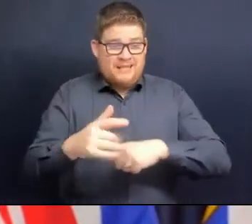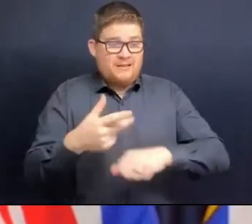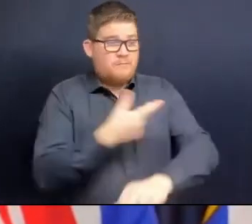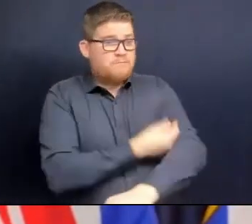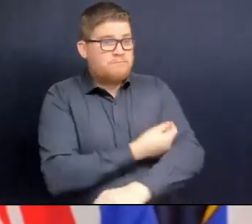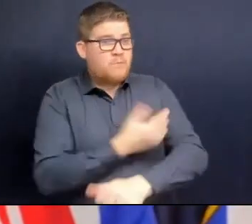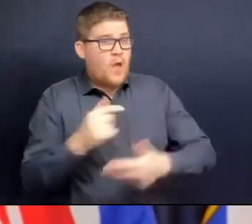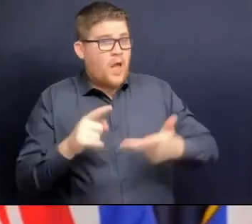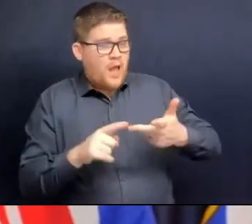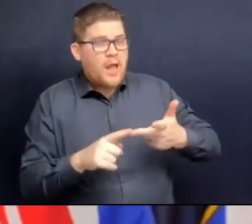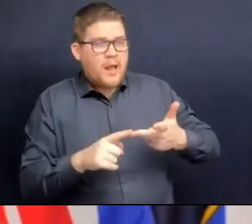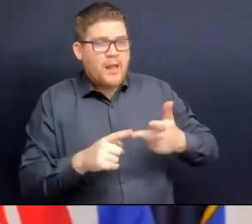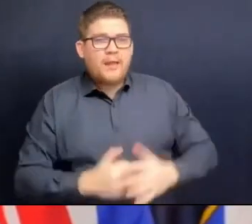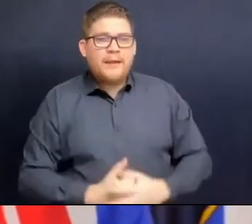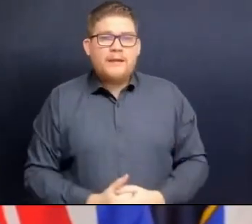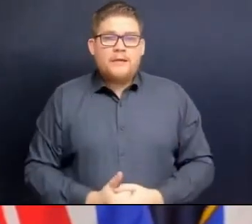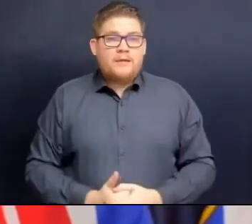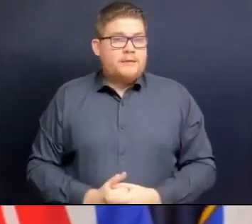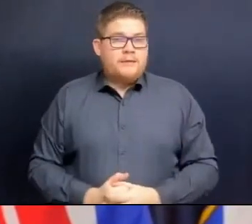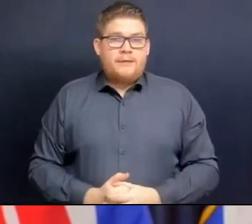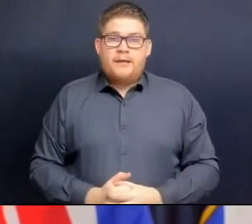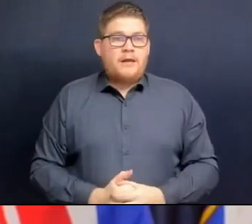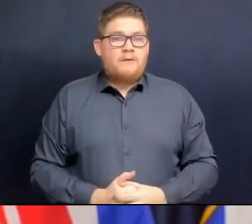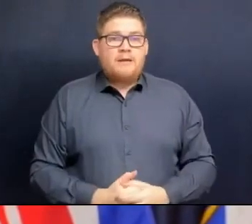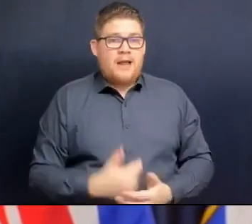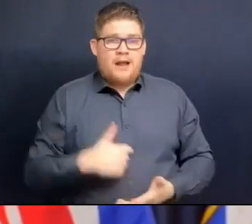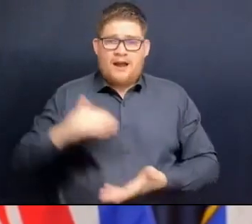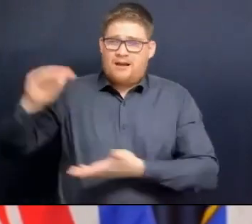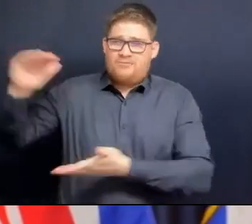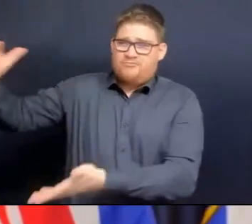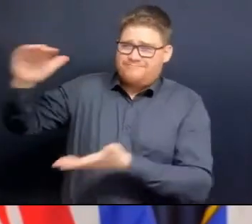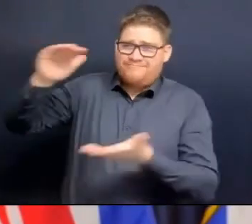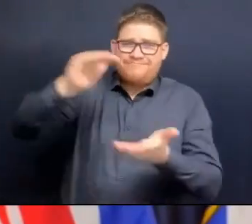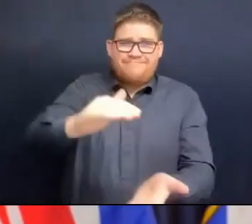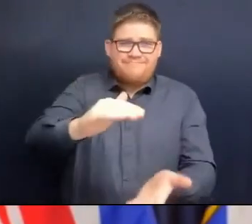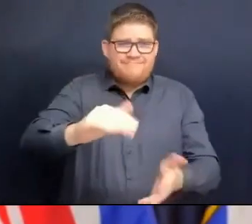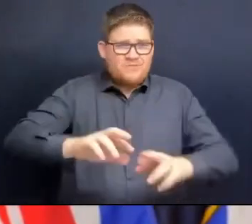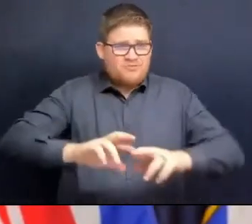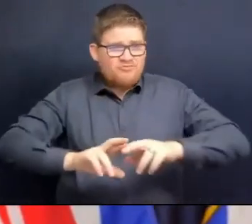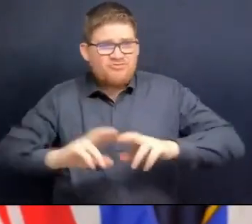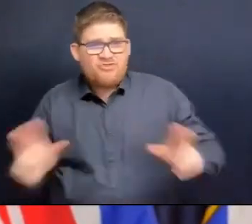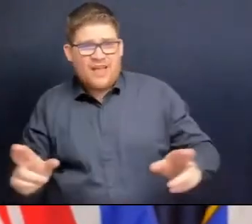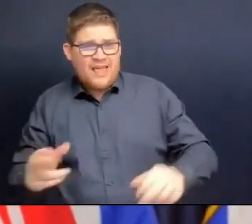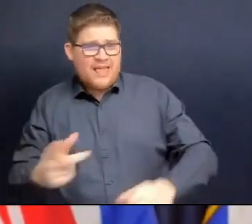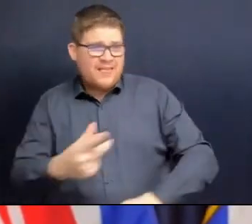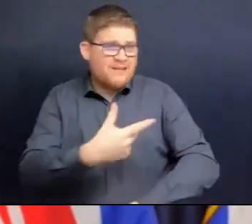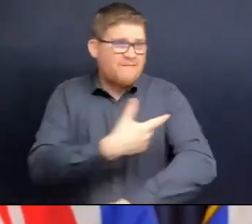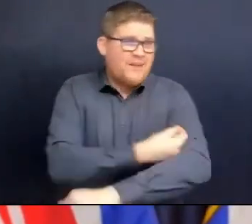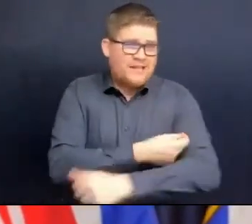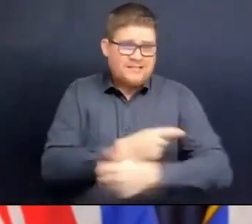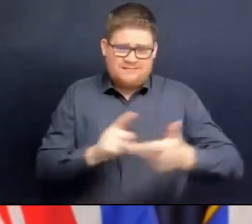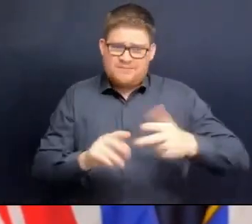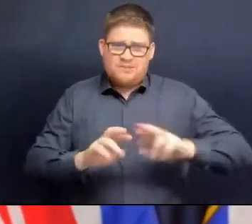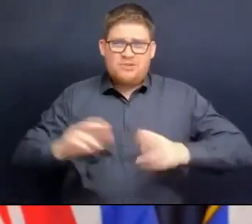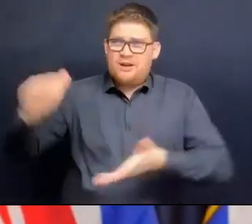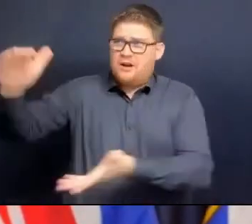And our pharmacists have done an exceptional job in providing and making available booster shots across BC.